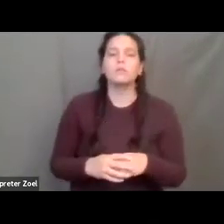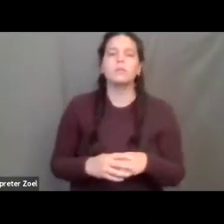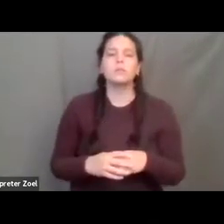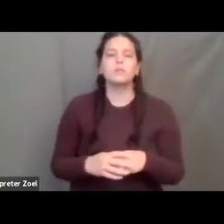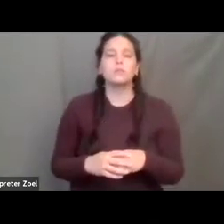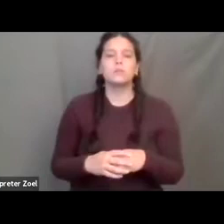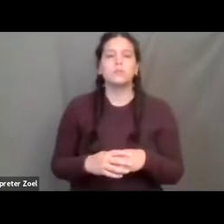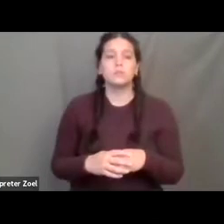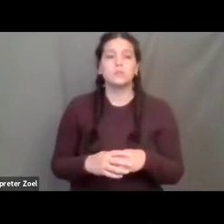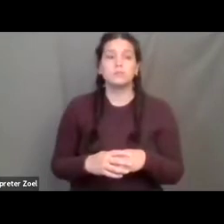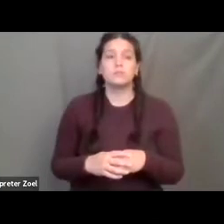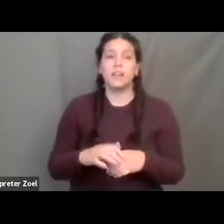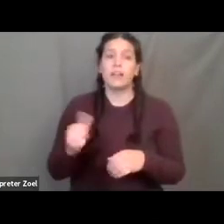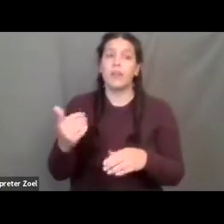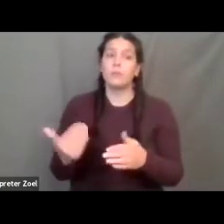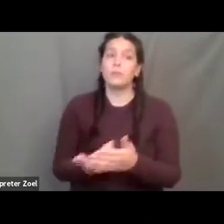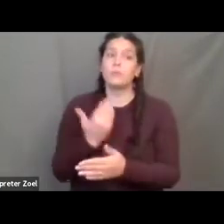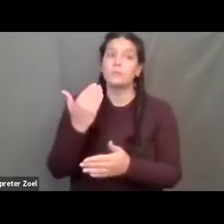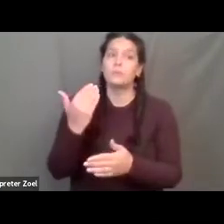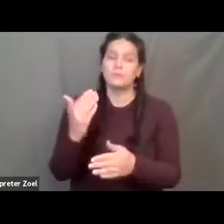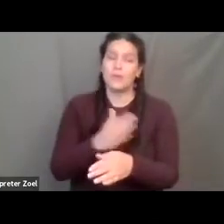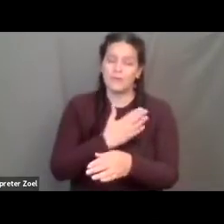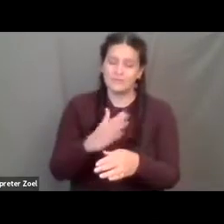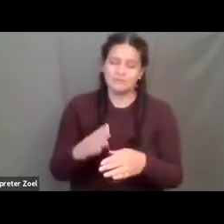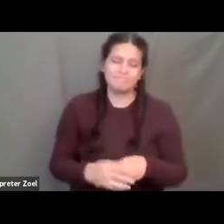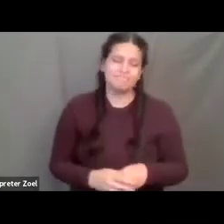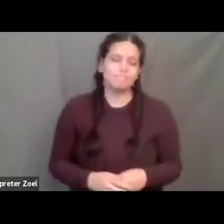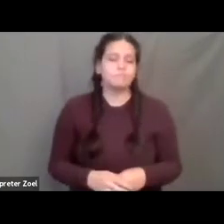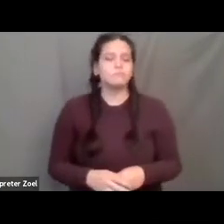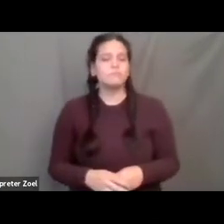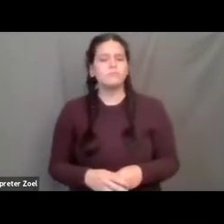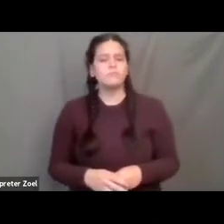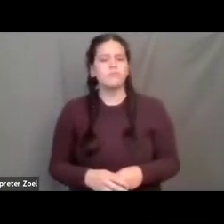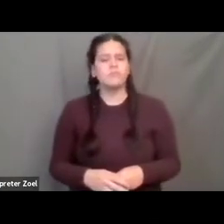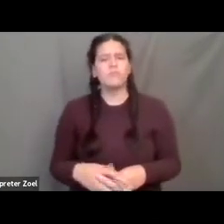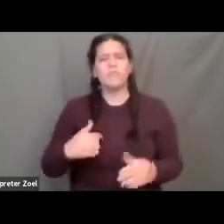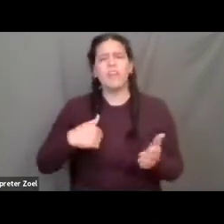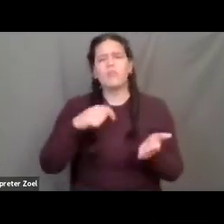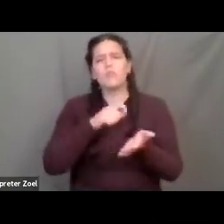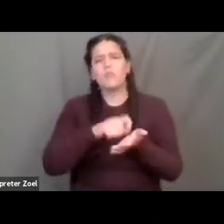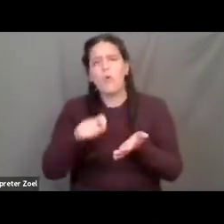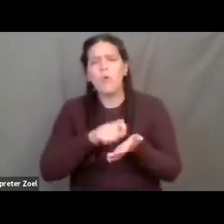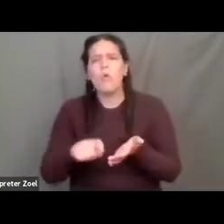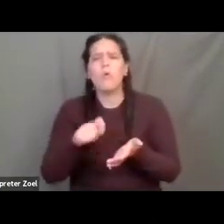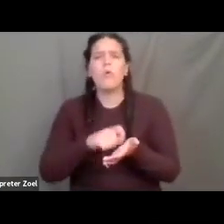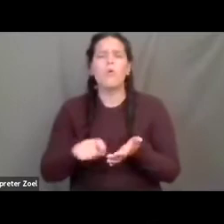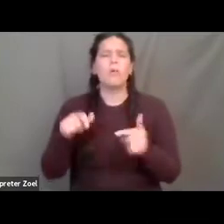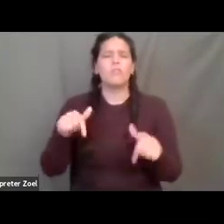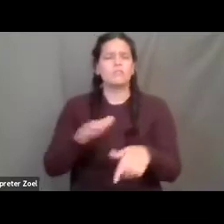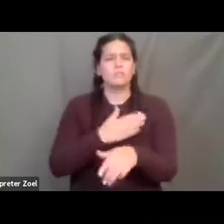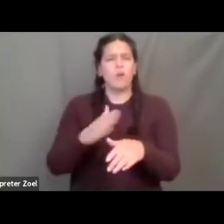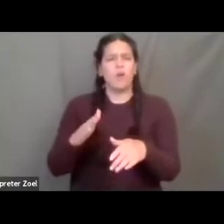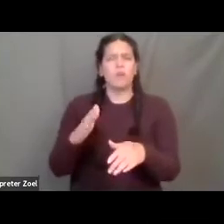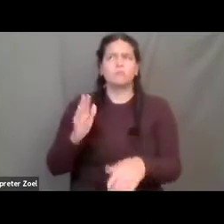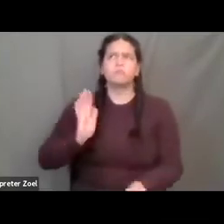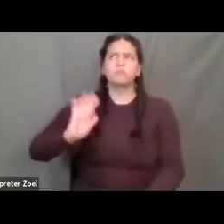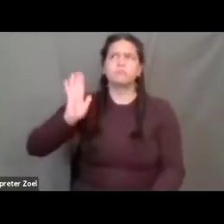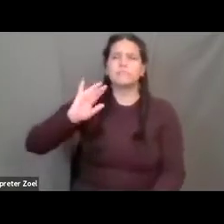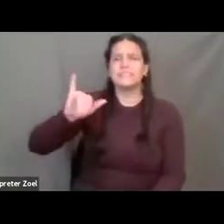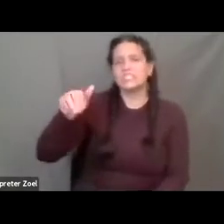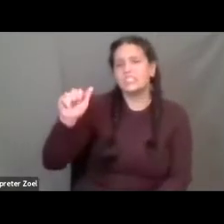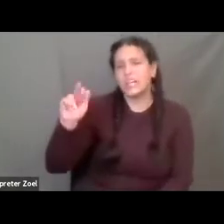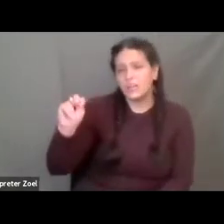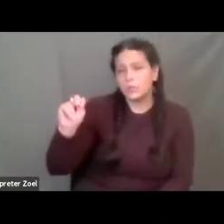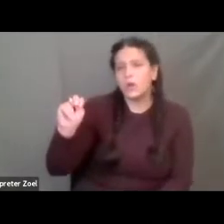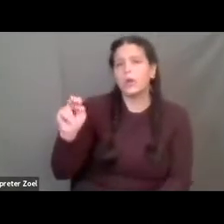another new song, and this one I wrote back in January along with 2 friends of